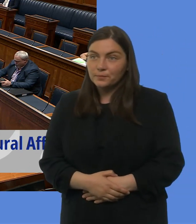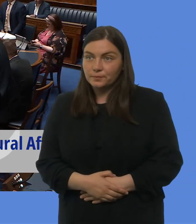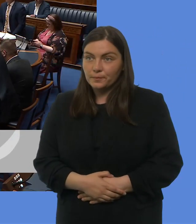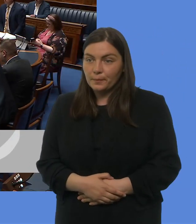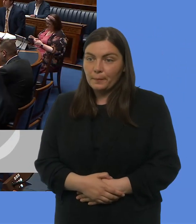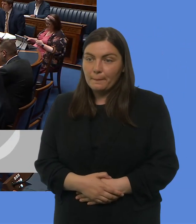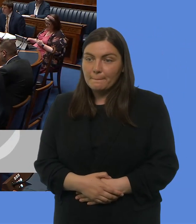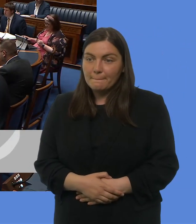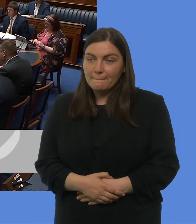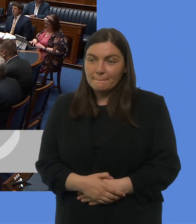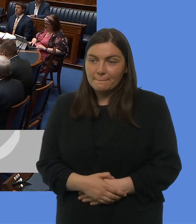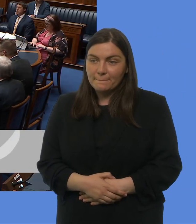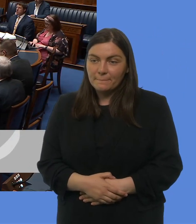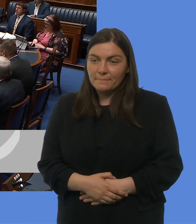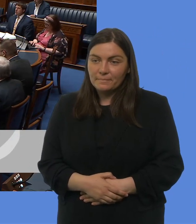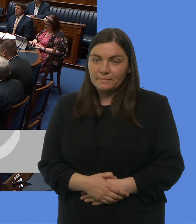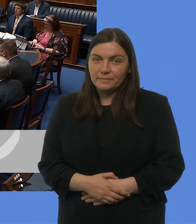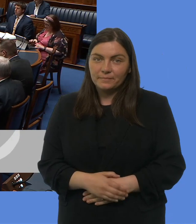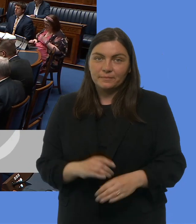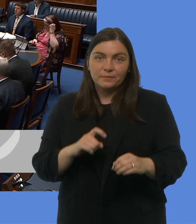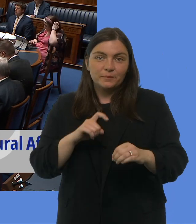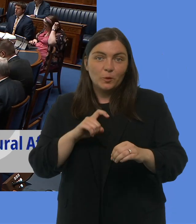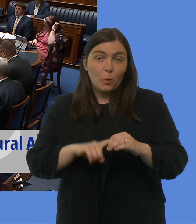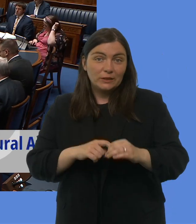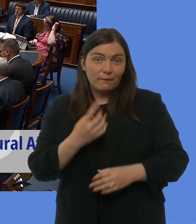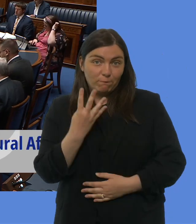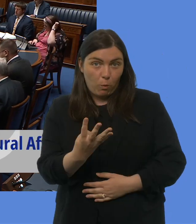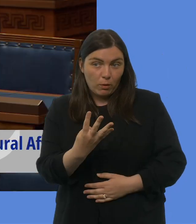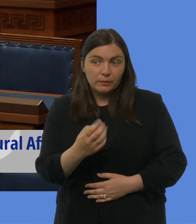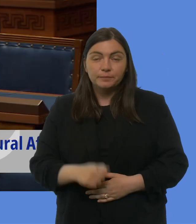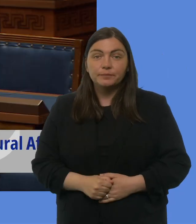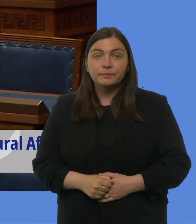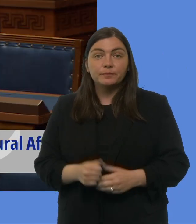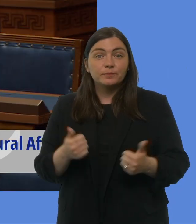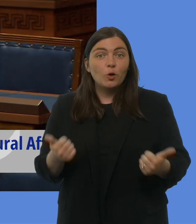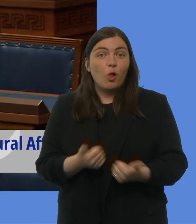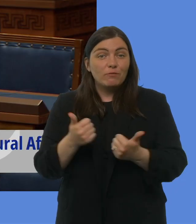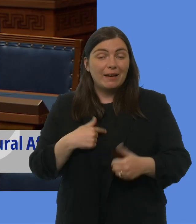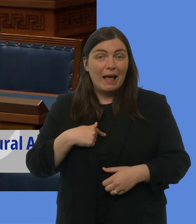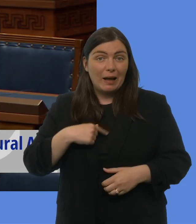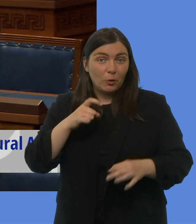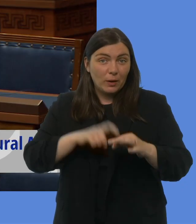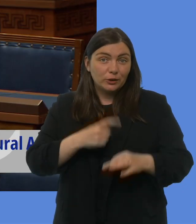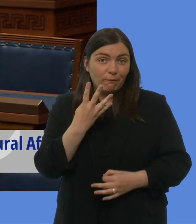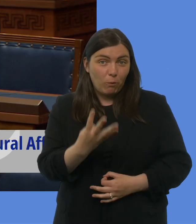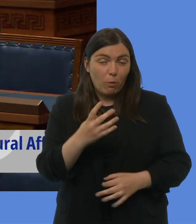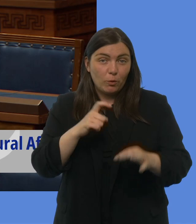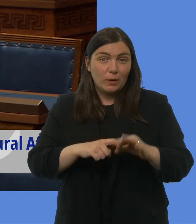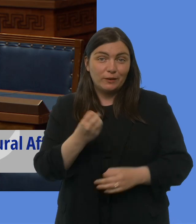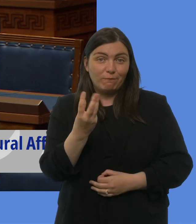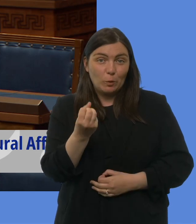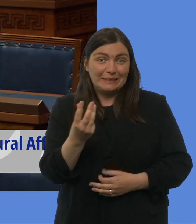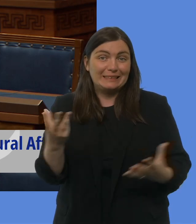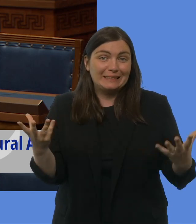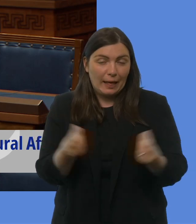Question number 4. Mr. Speaker, with your permission, I will group questions 4 and question 14 together. The recent